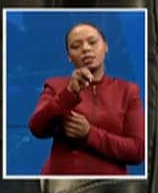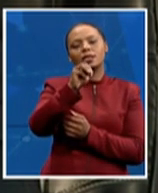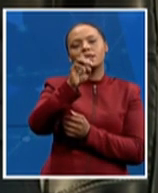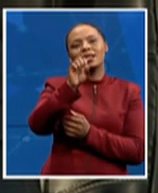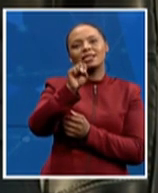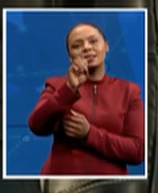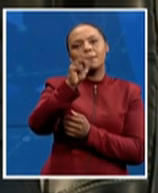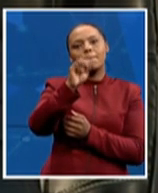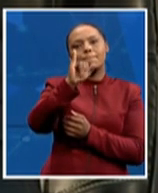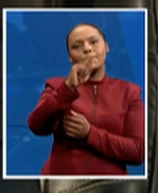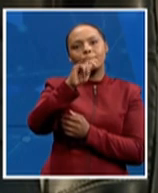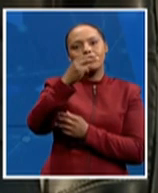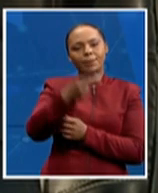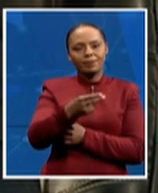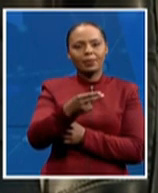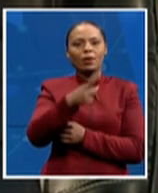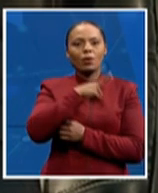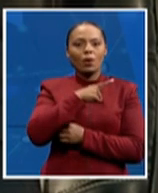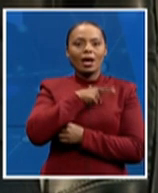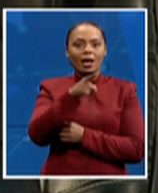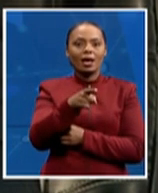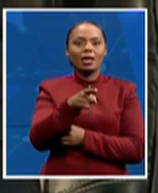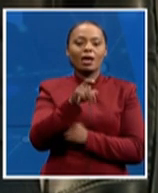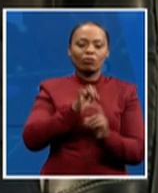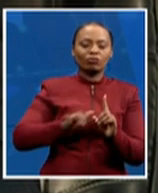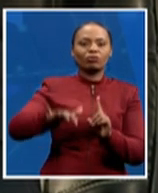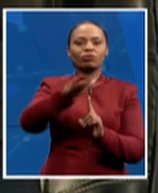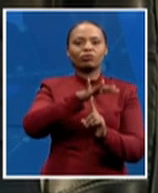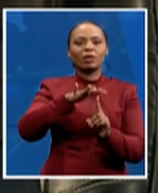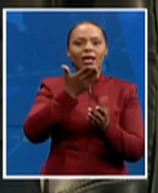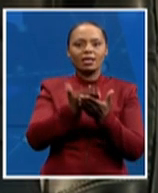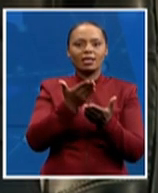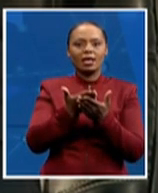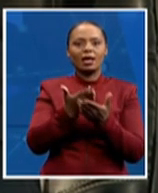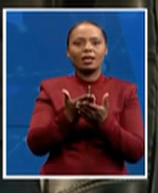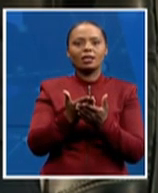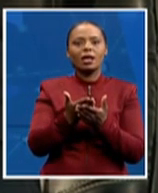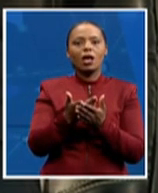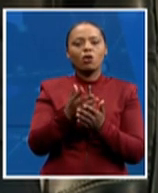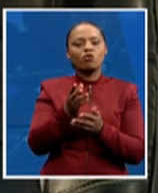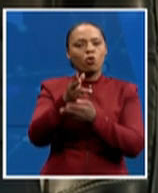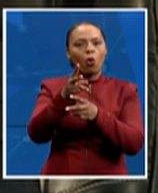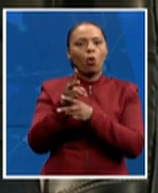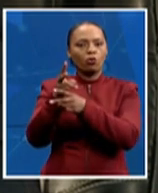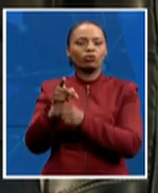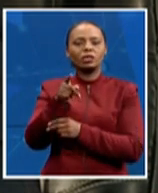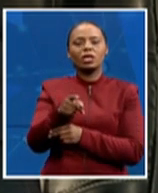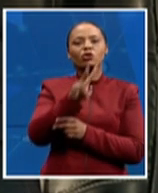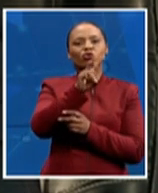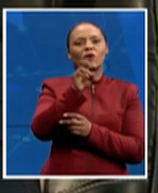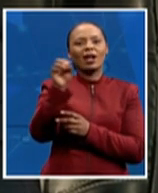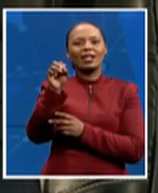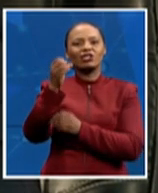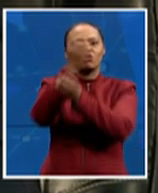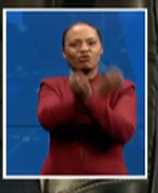loading in excess of 200 trucks per day and a storage capacity of 100,000